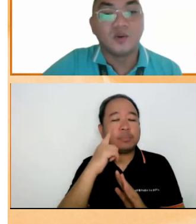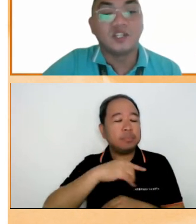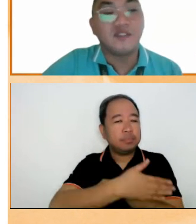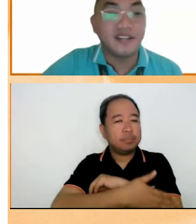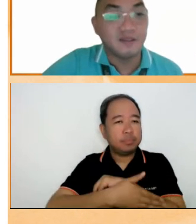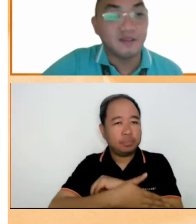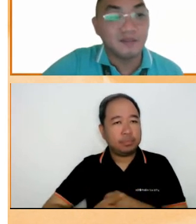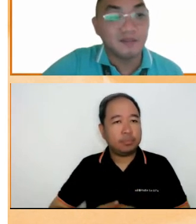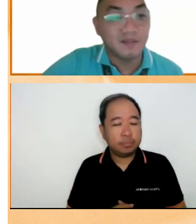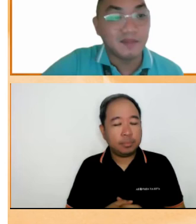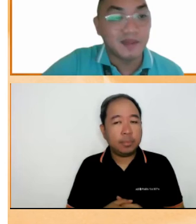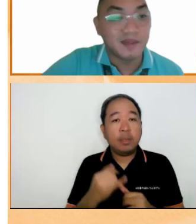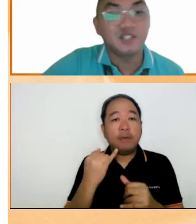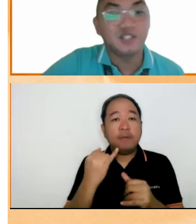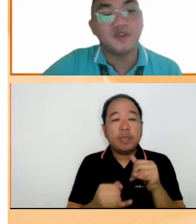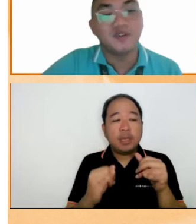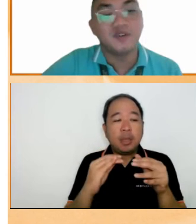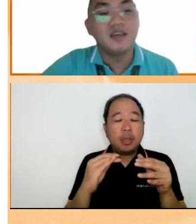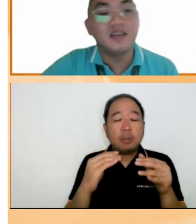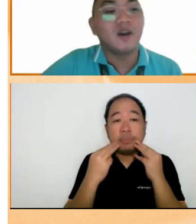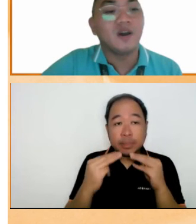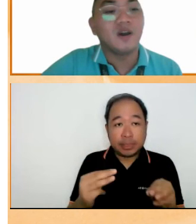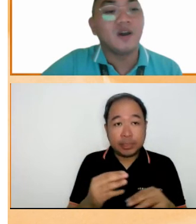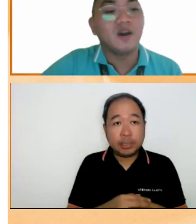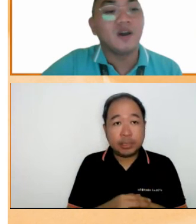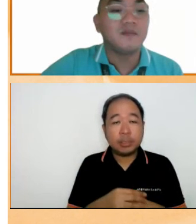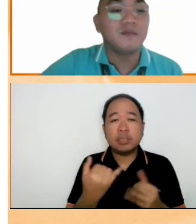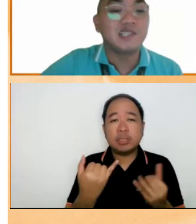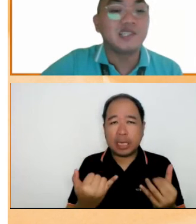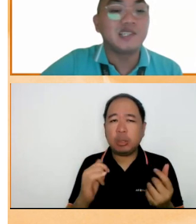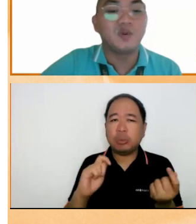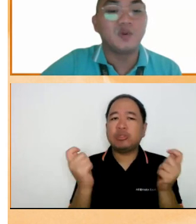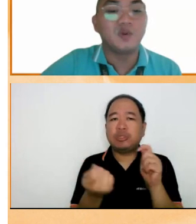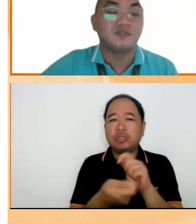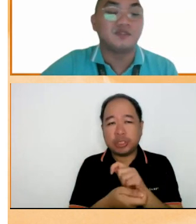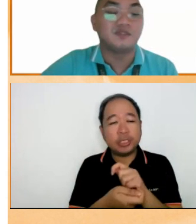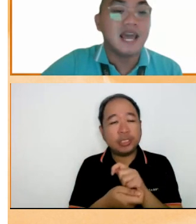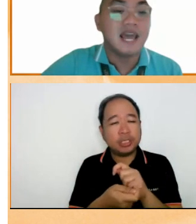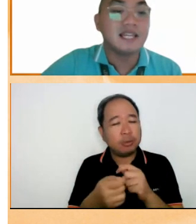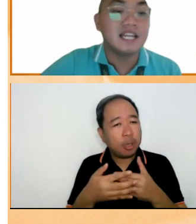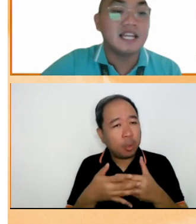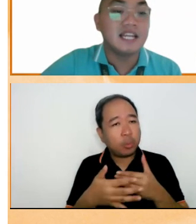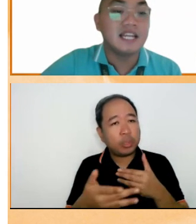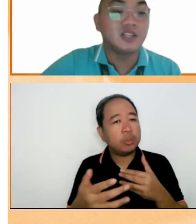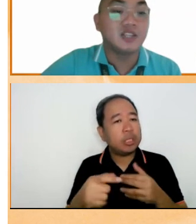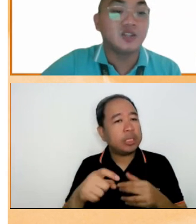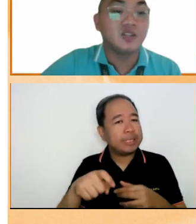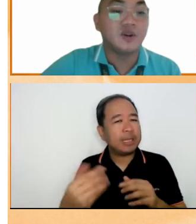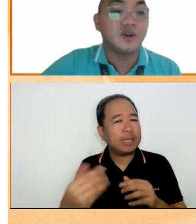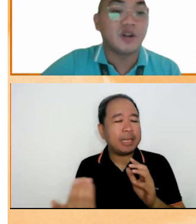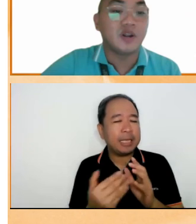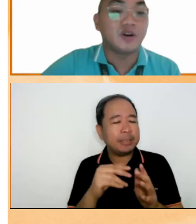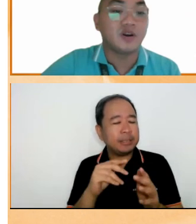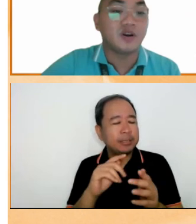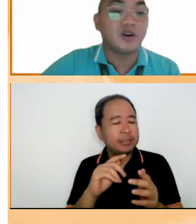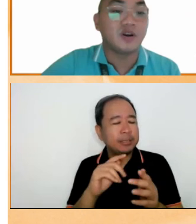So just a final message from me. We are in the midst of change, reforms, transformation, and the need to reorient